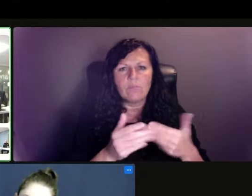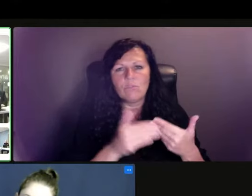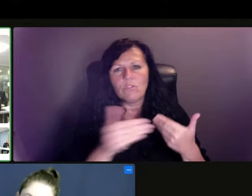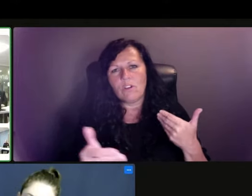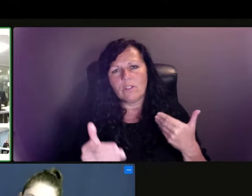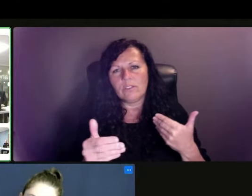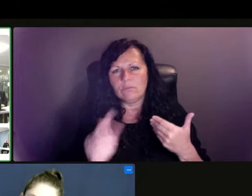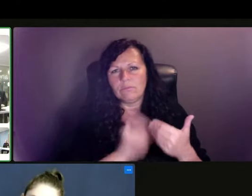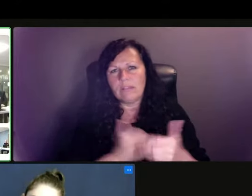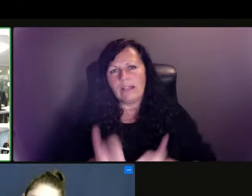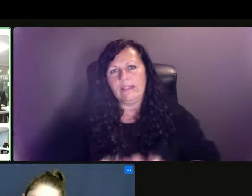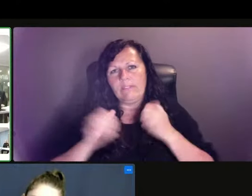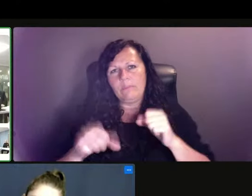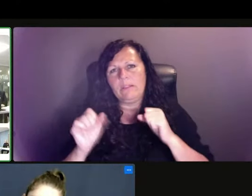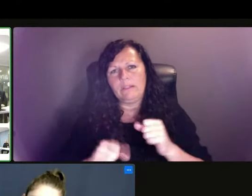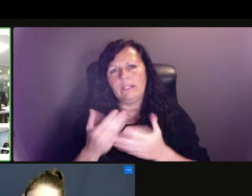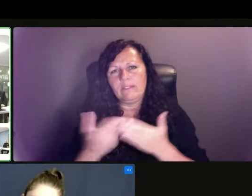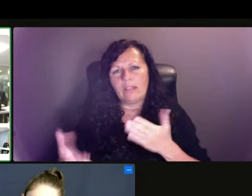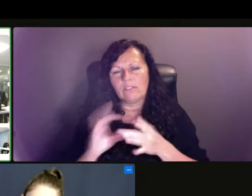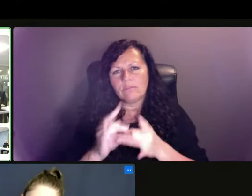factors for all of us.